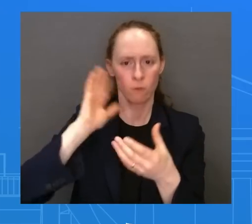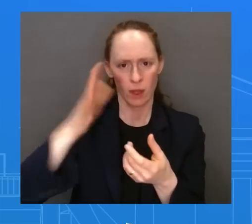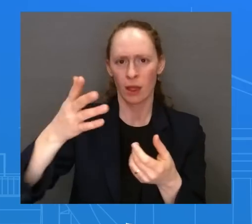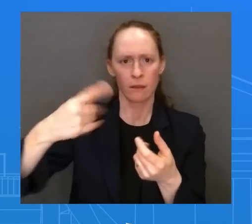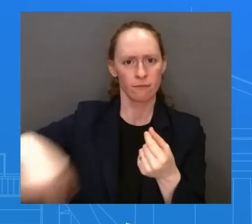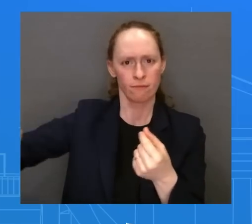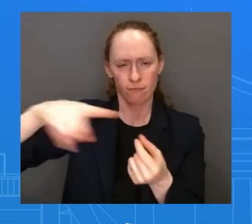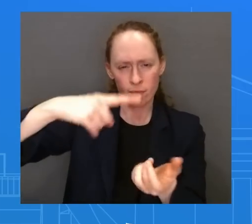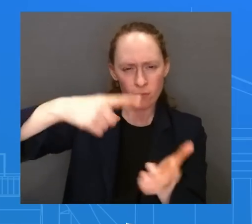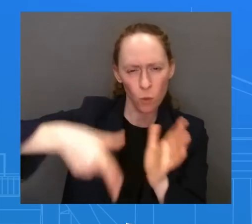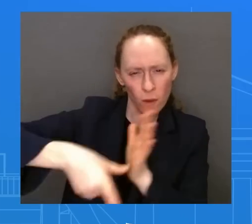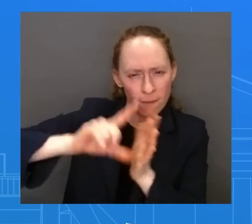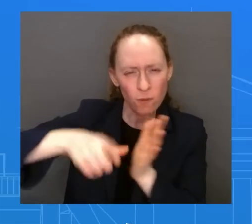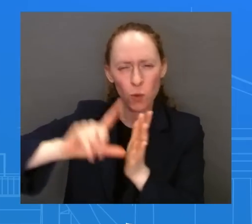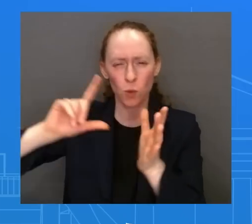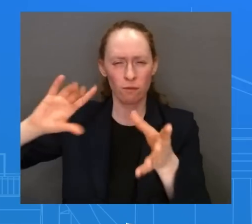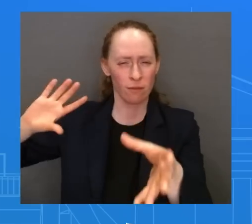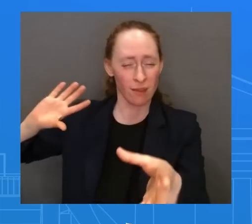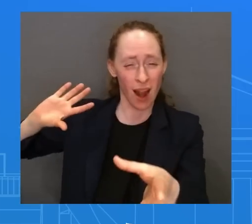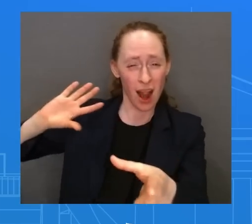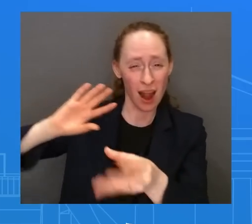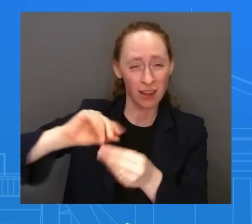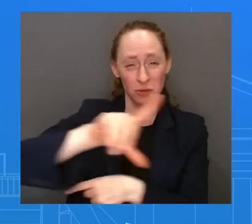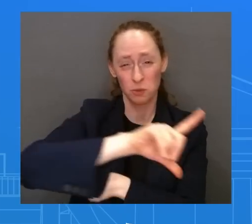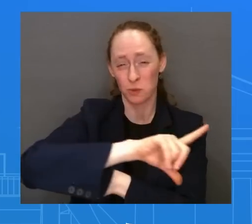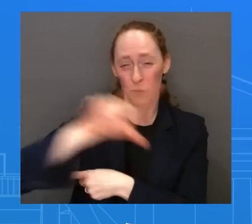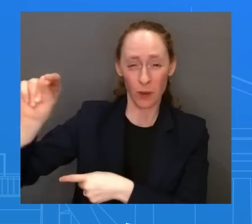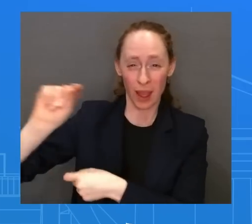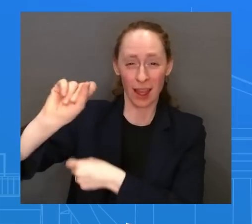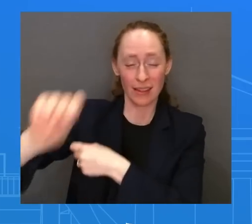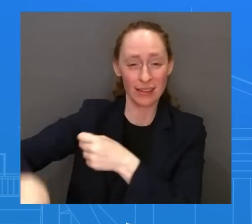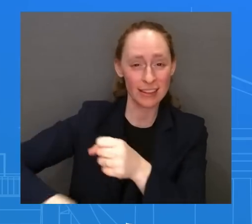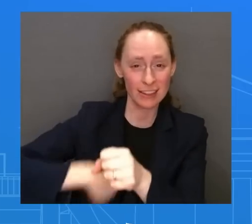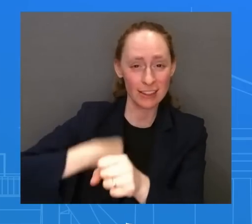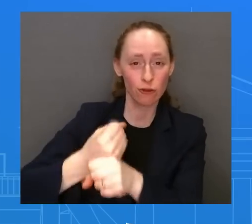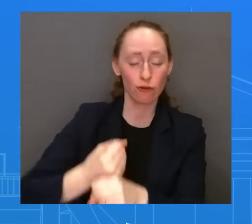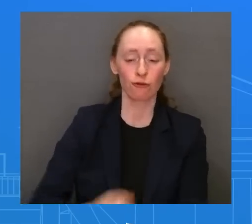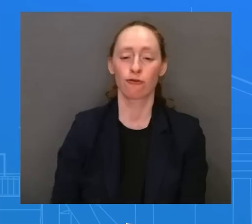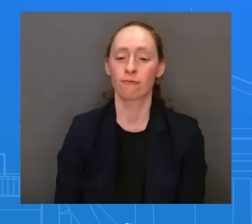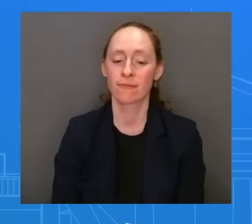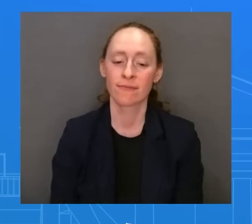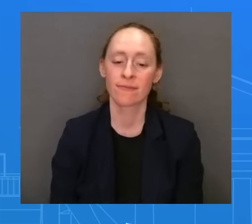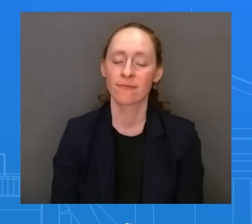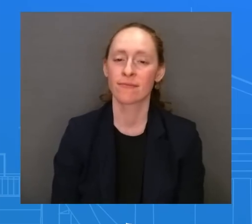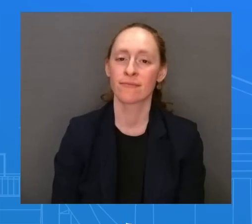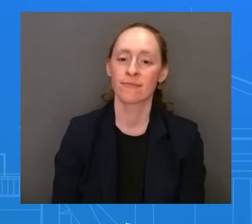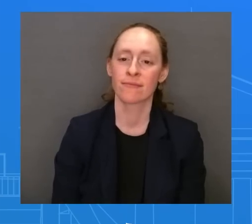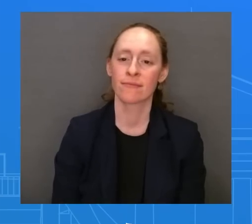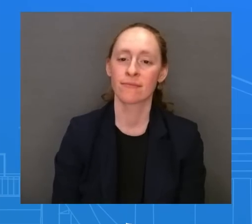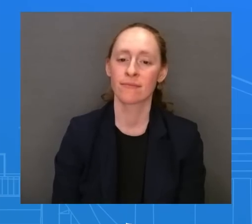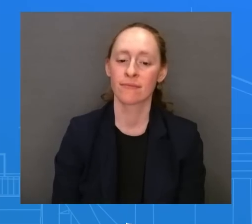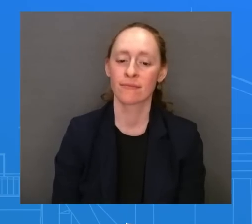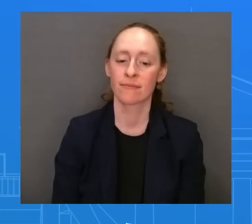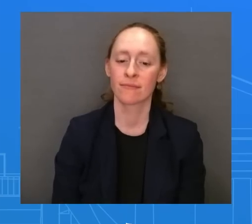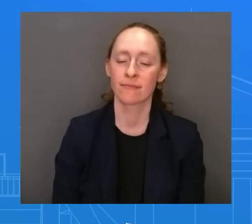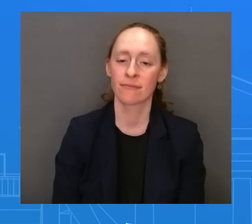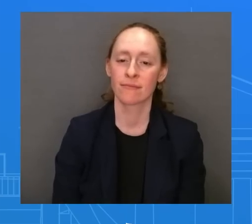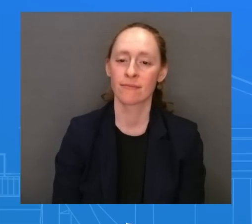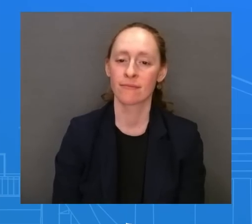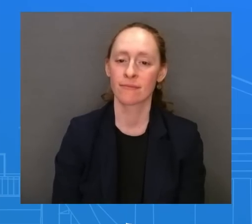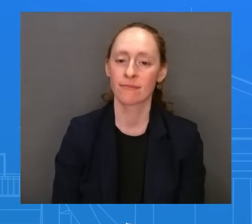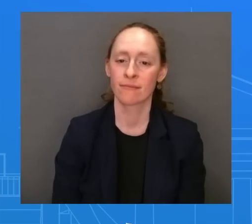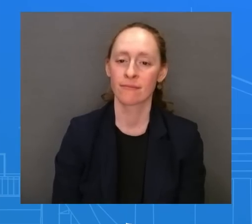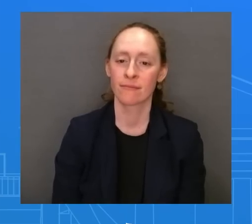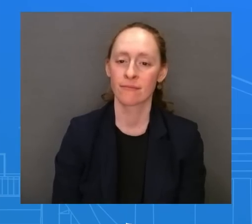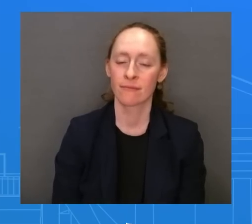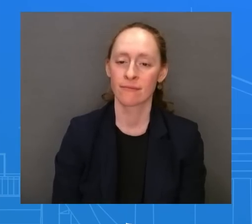president's committed to that thank you in reading this you seem to be conceding that evacuation should have happened sooner and faster saying we now